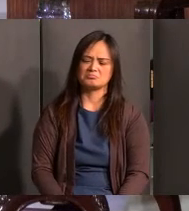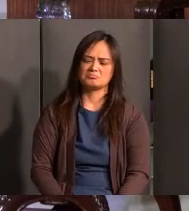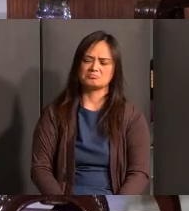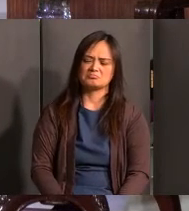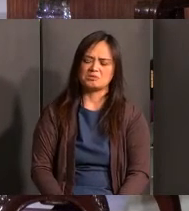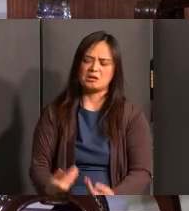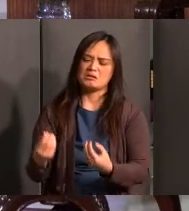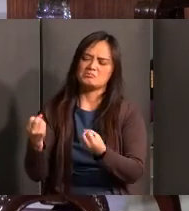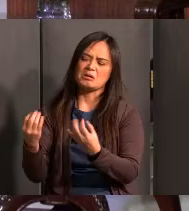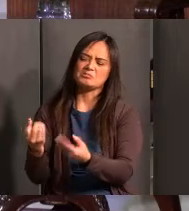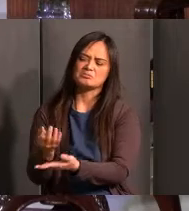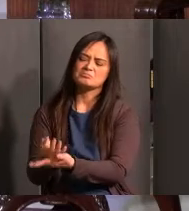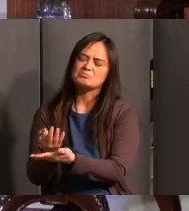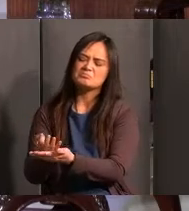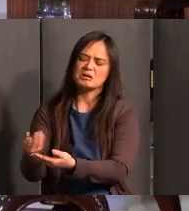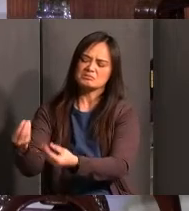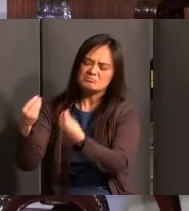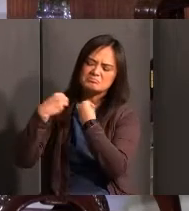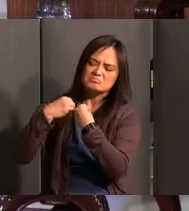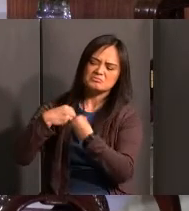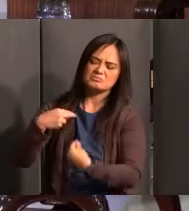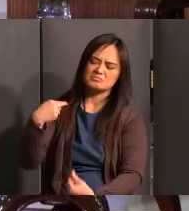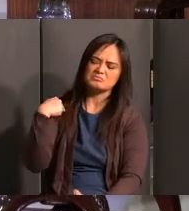Pinagkikitaan natin yung mga churches.